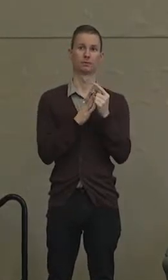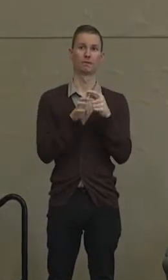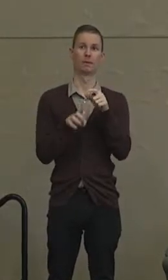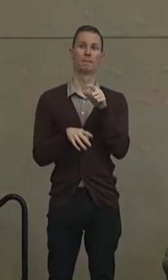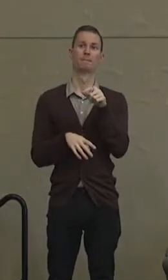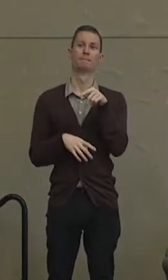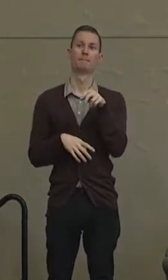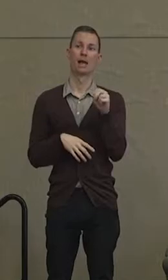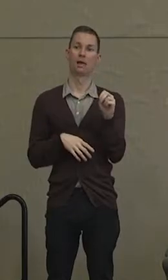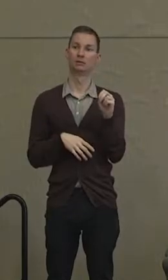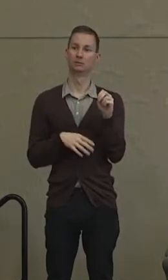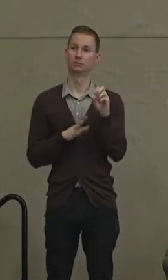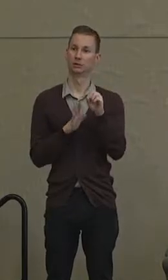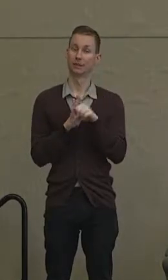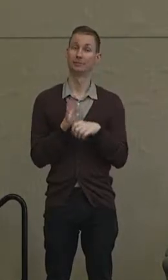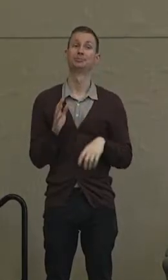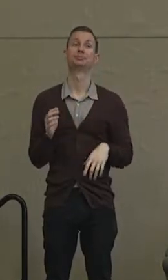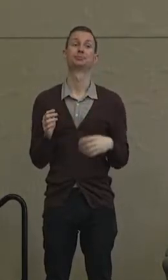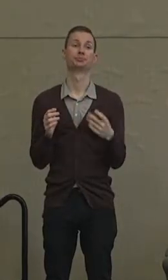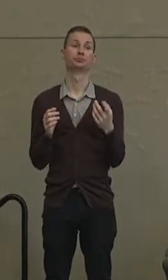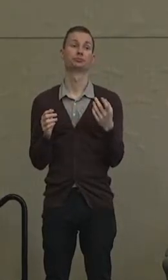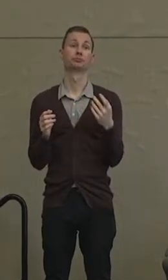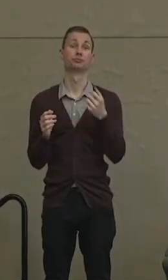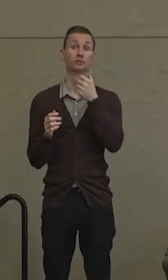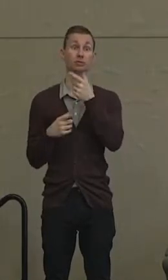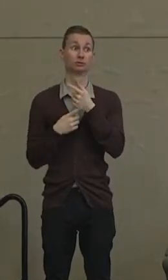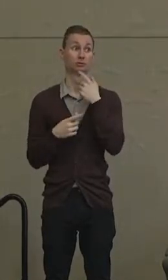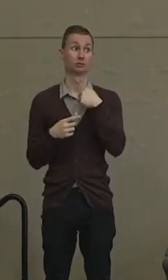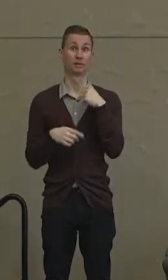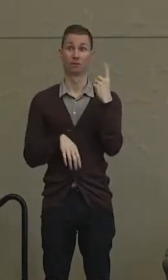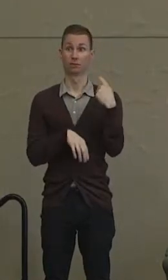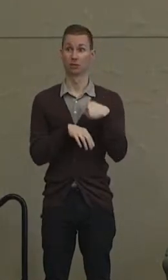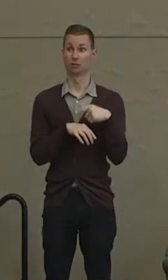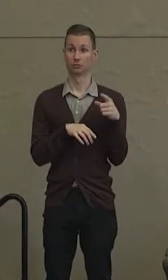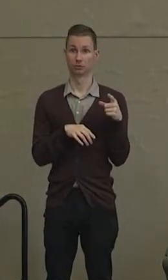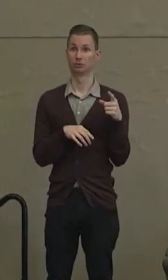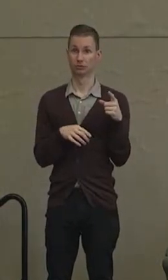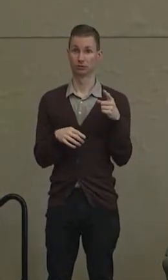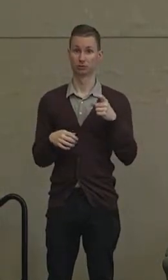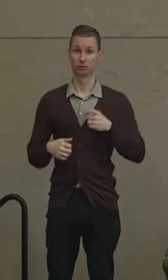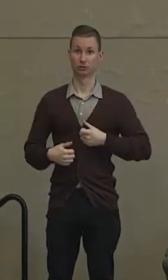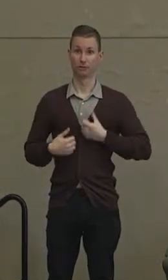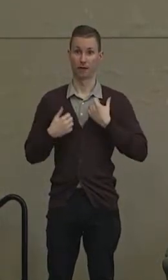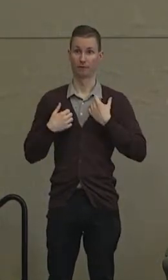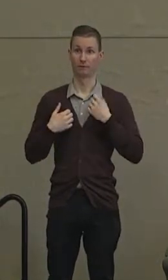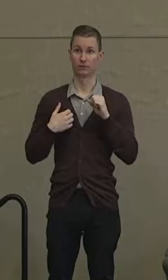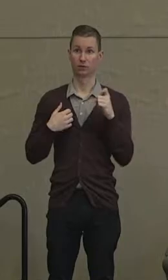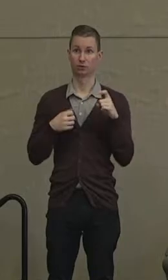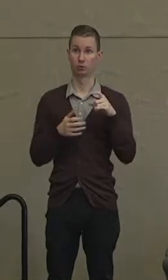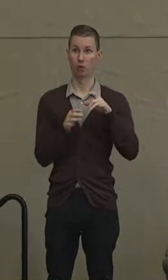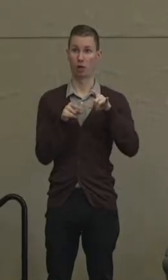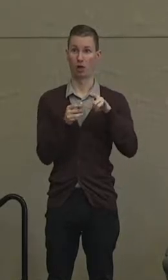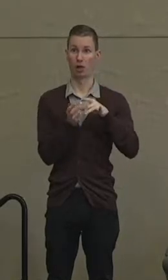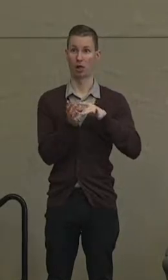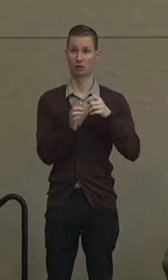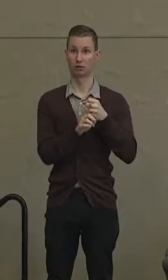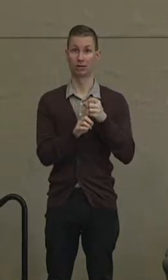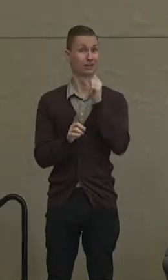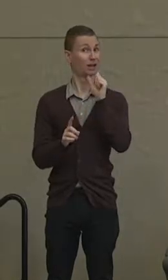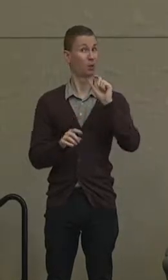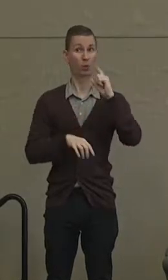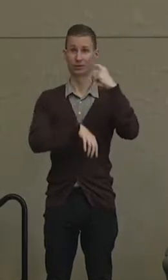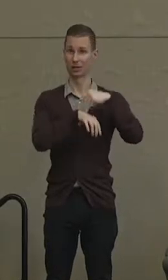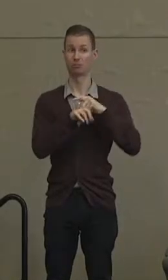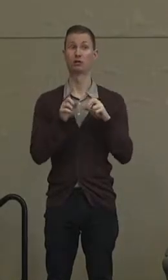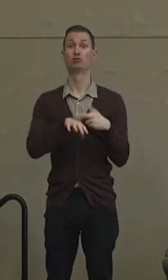Penn, and she told me for the first time that she was a sexual assault survivor. In that moment, and not only once, she was sexually